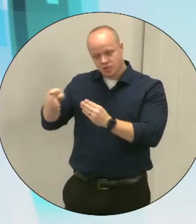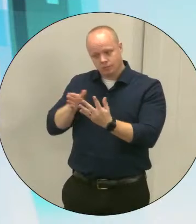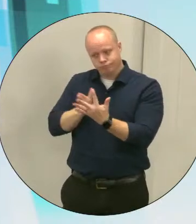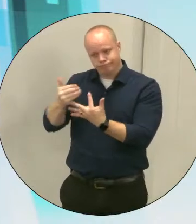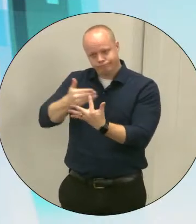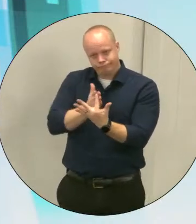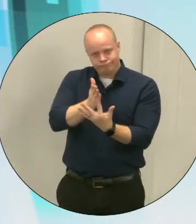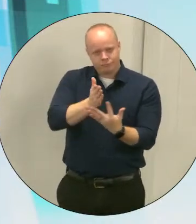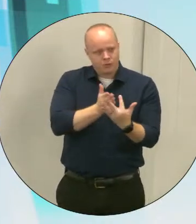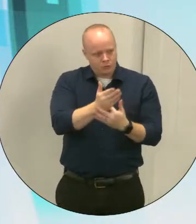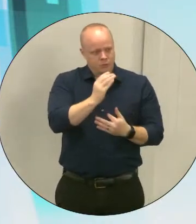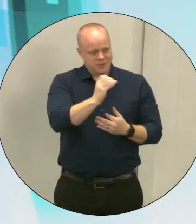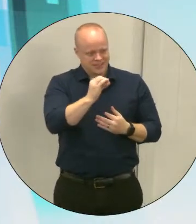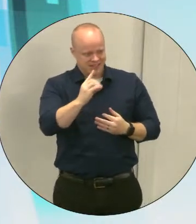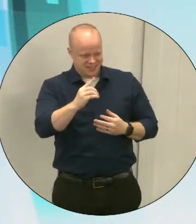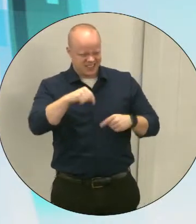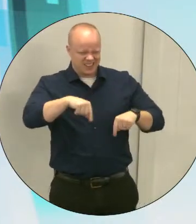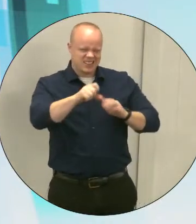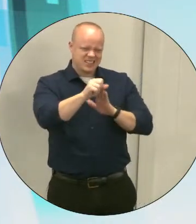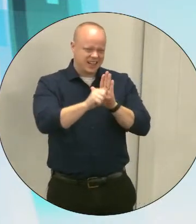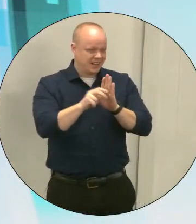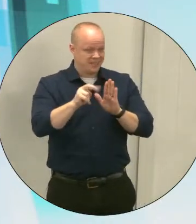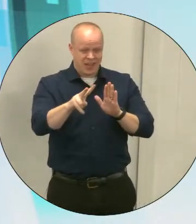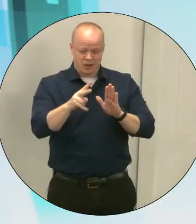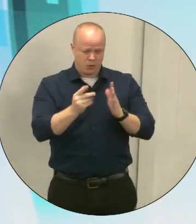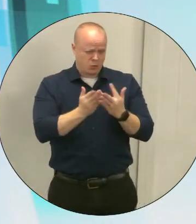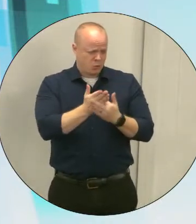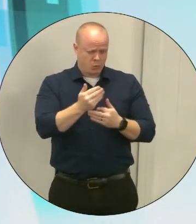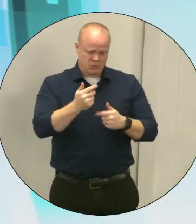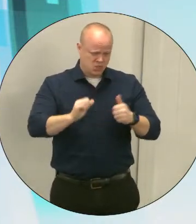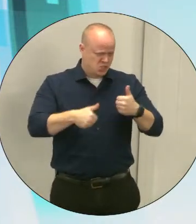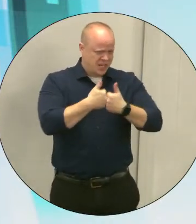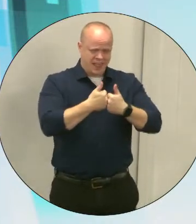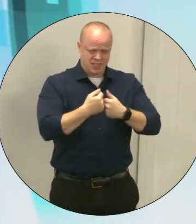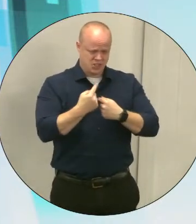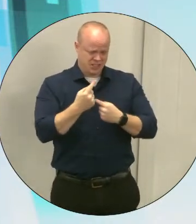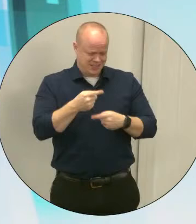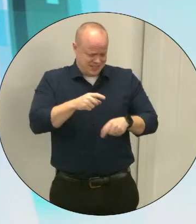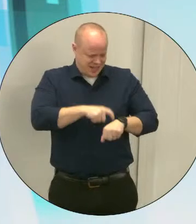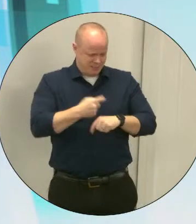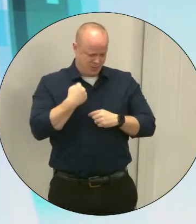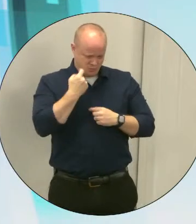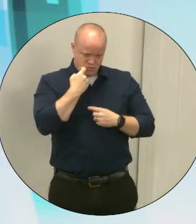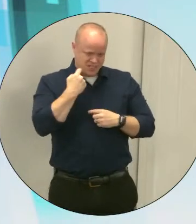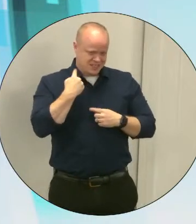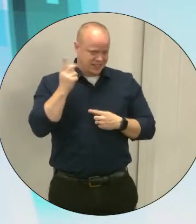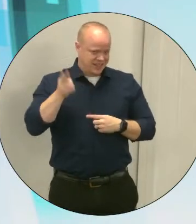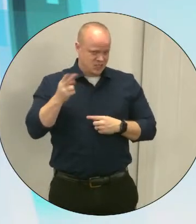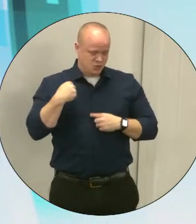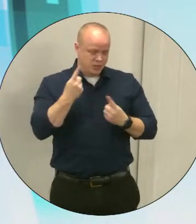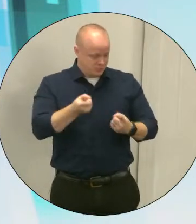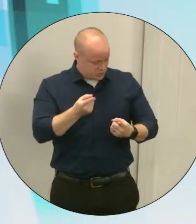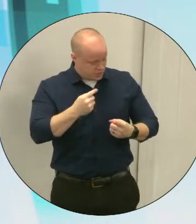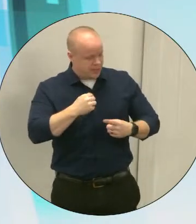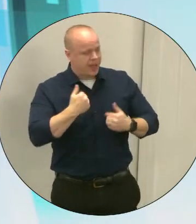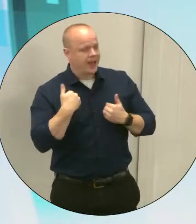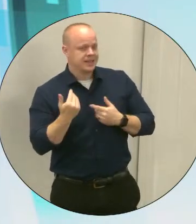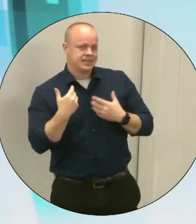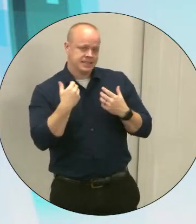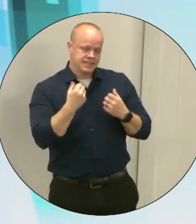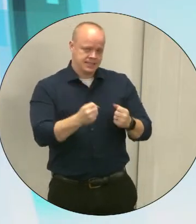CCSD and the state of Nevada through one of the most challenging periods in recent history, bringing stability and leadership when it was needed the